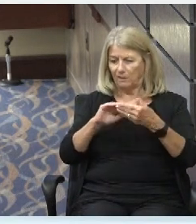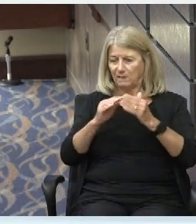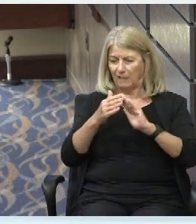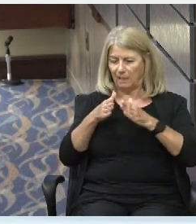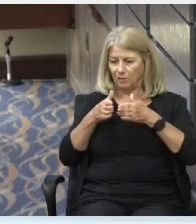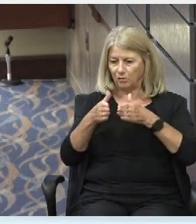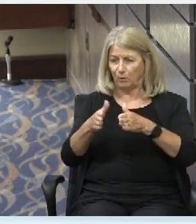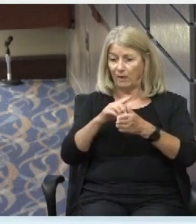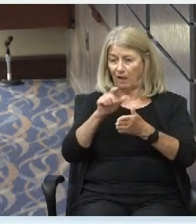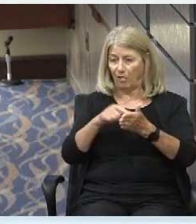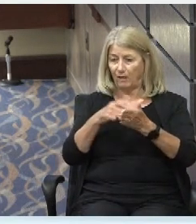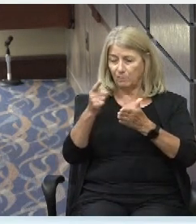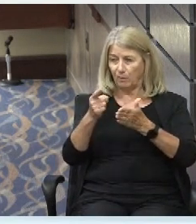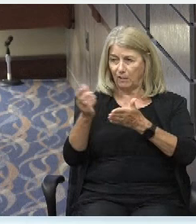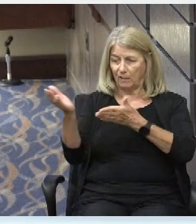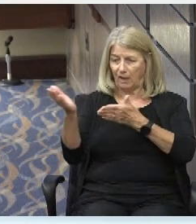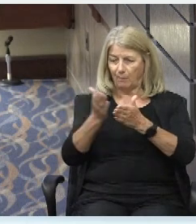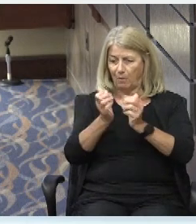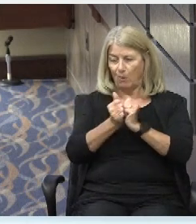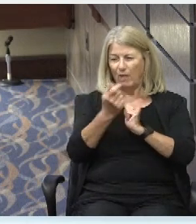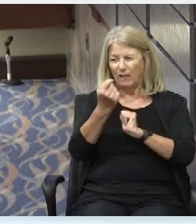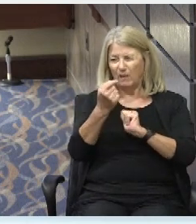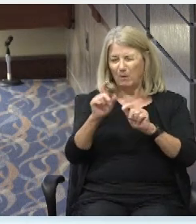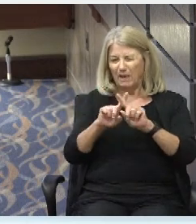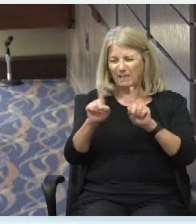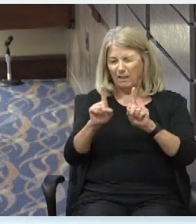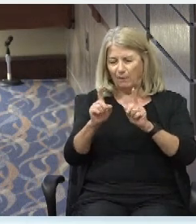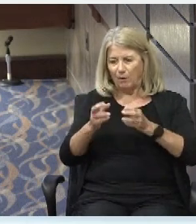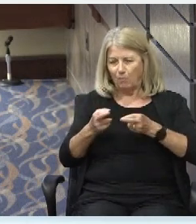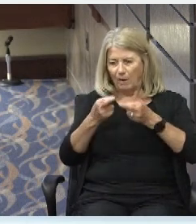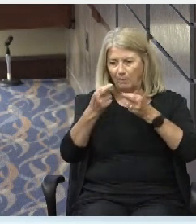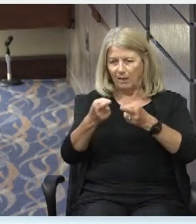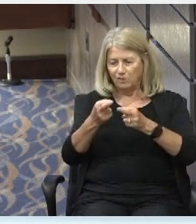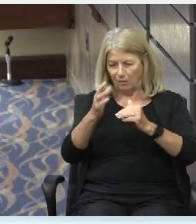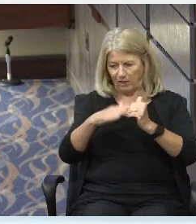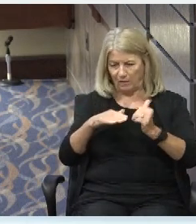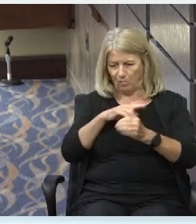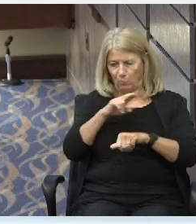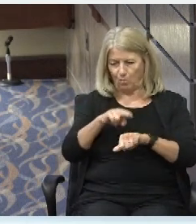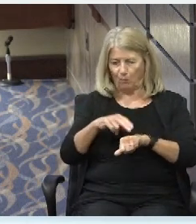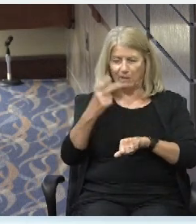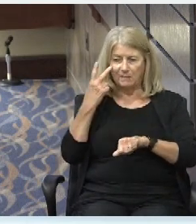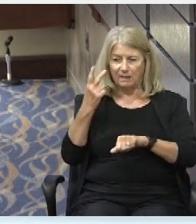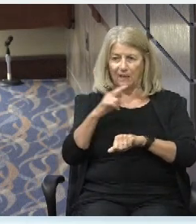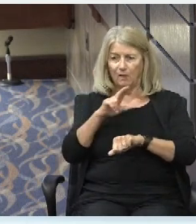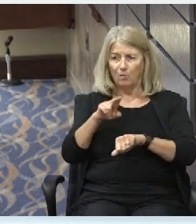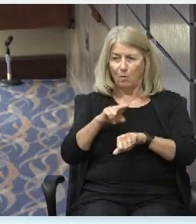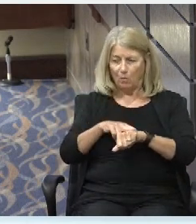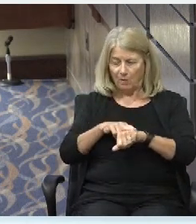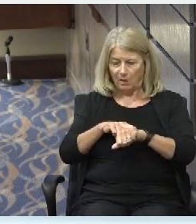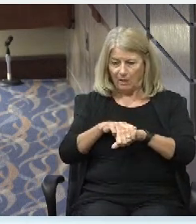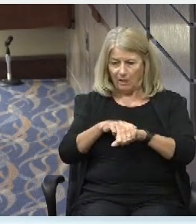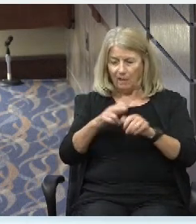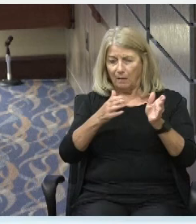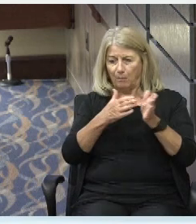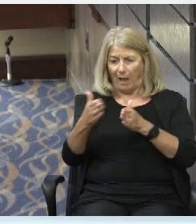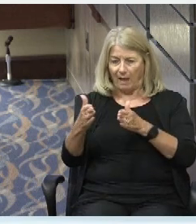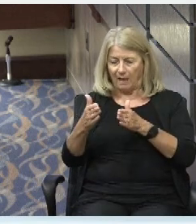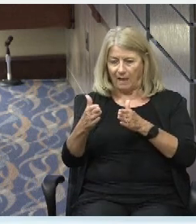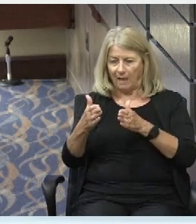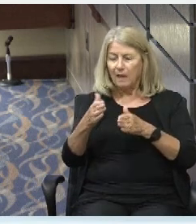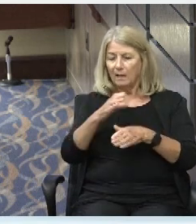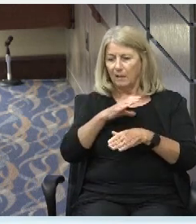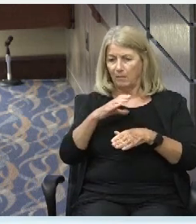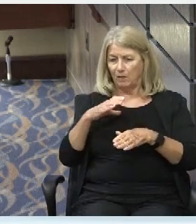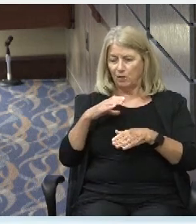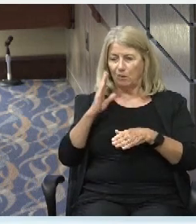This one's coming to you with a little bit different recommendation than you normally see. Typically, the Plan Commission